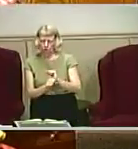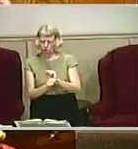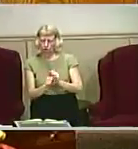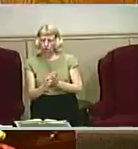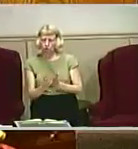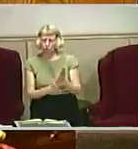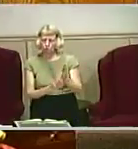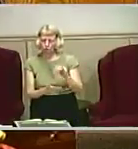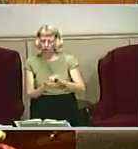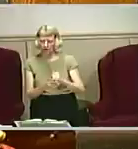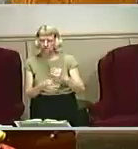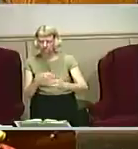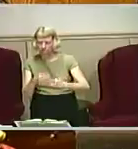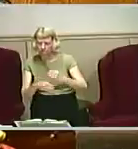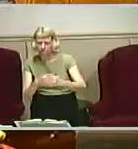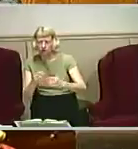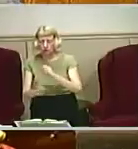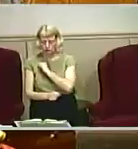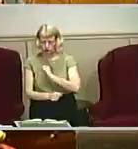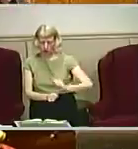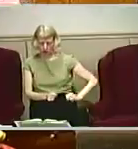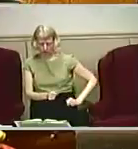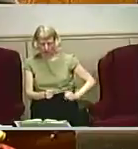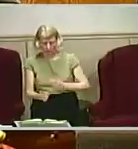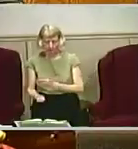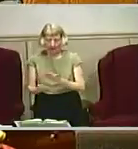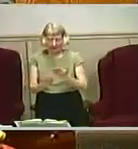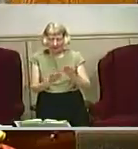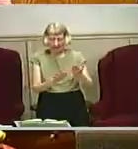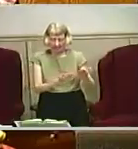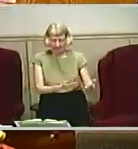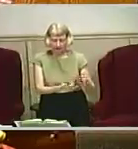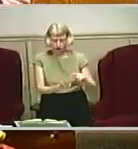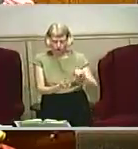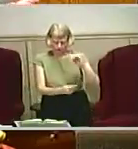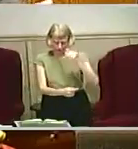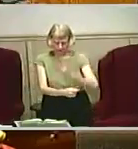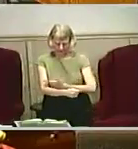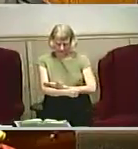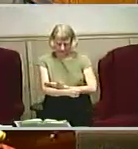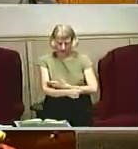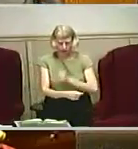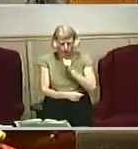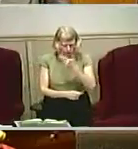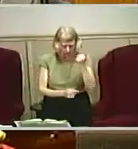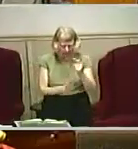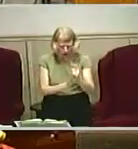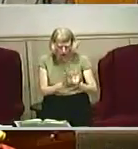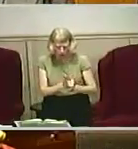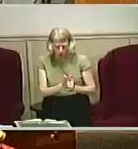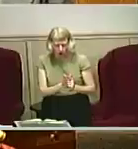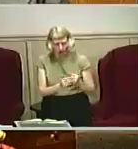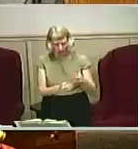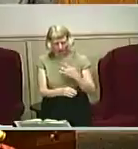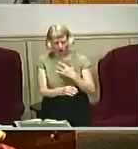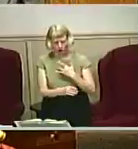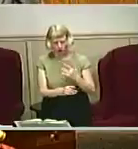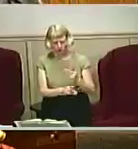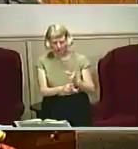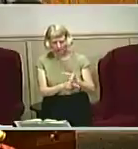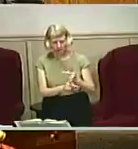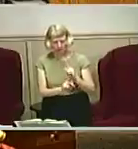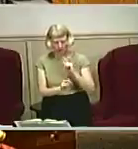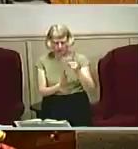that. But just thinking how Solomon here is passing that on down to his son. "My son, forget not my law, but let thine heart keep my